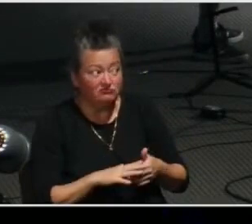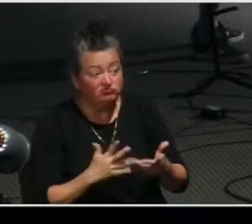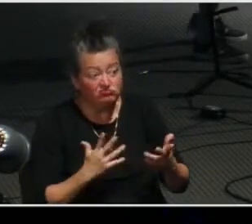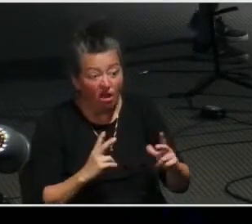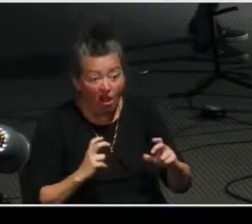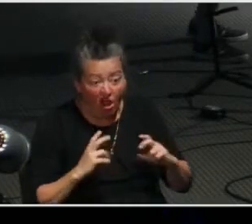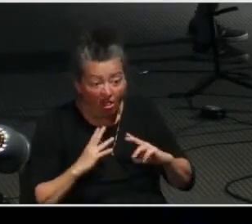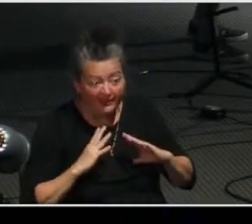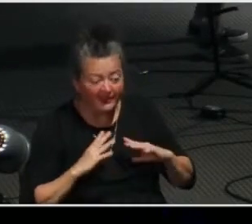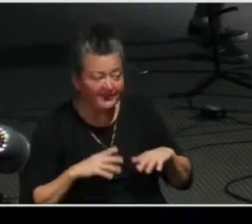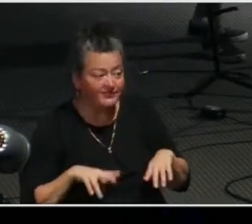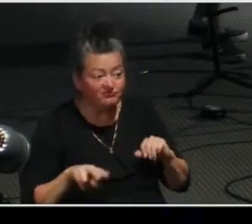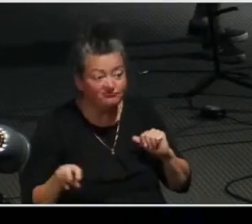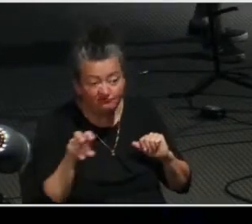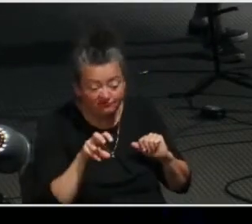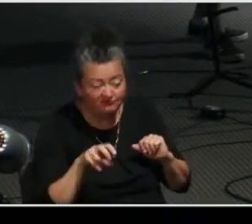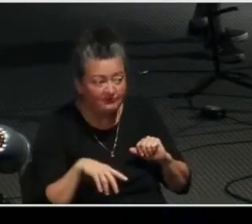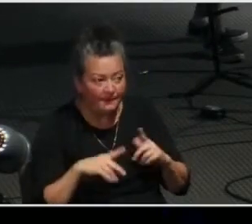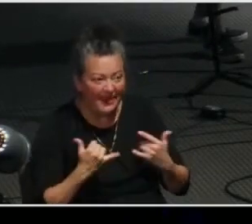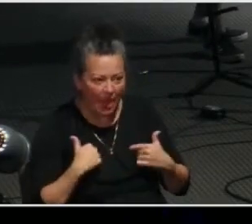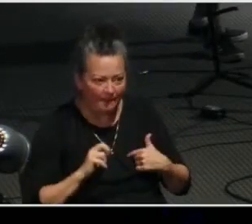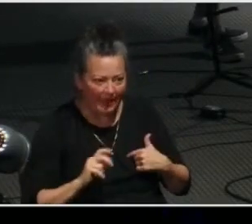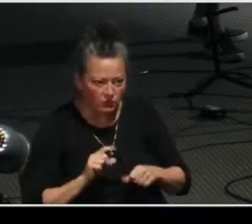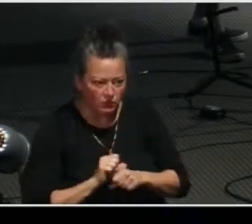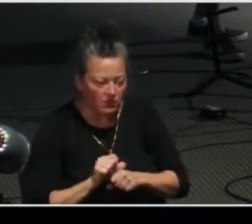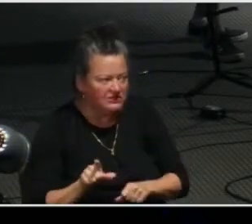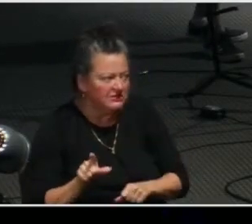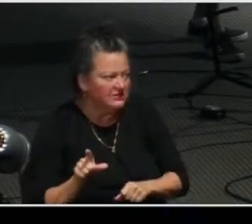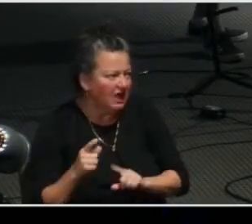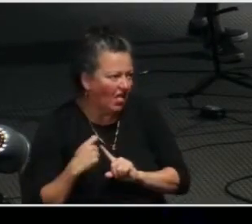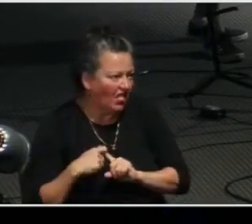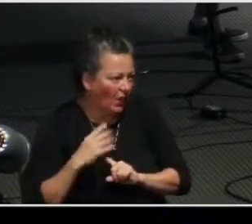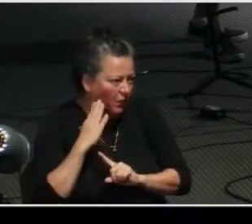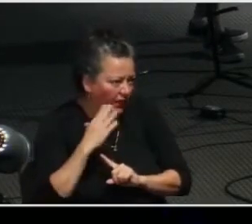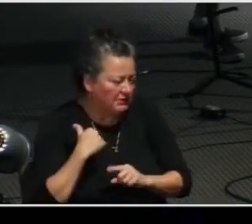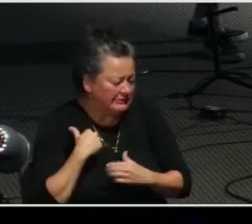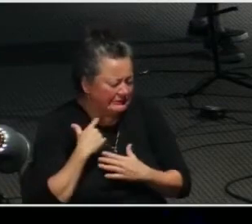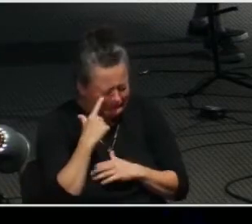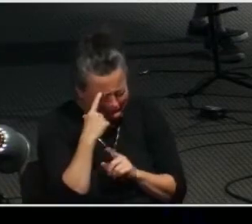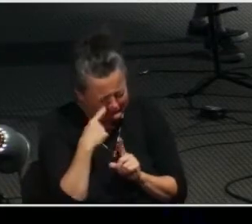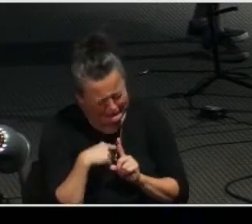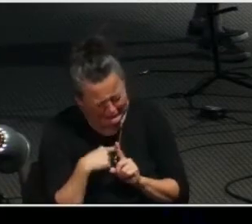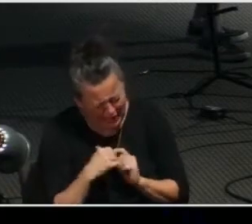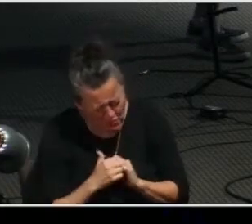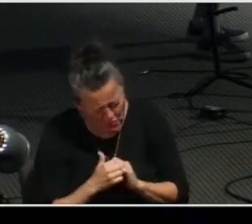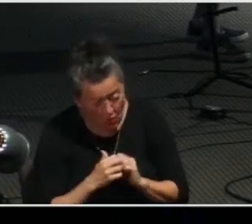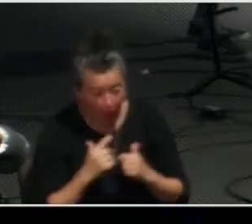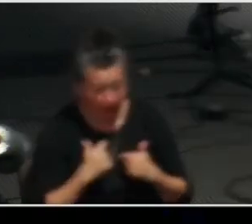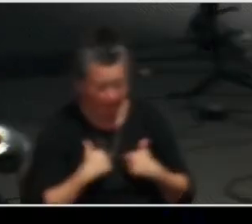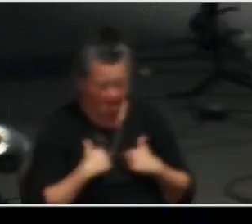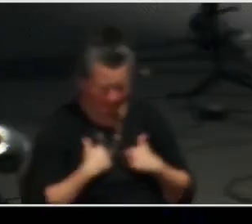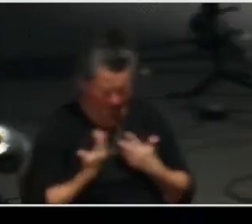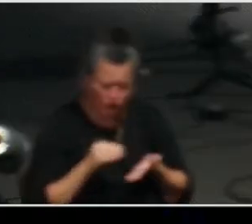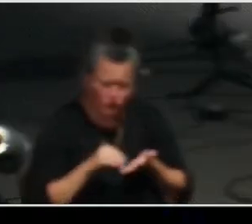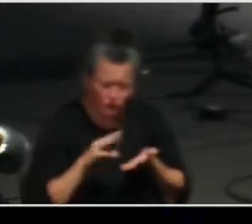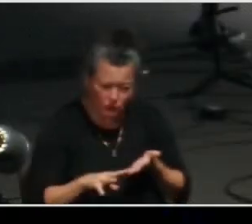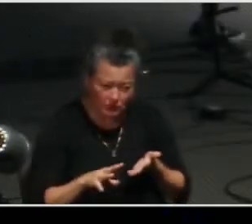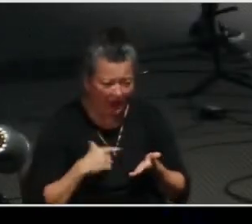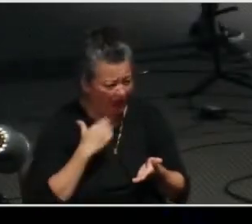Lord, we need your grace and your strength to persevere,